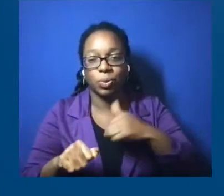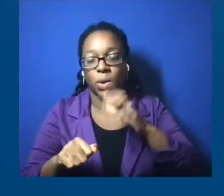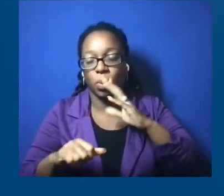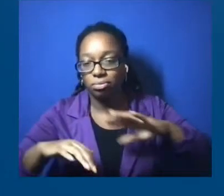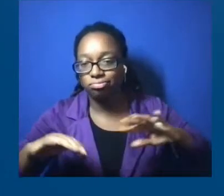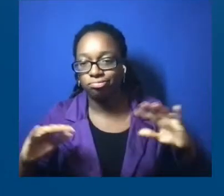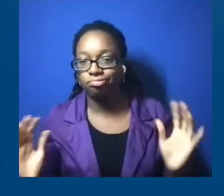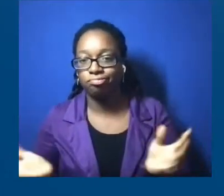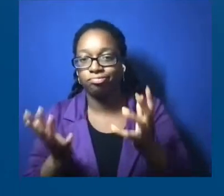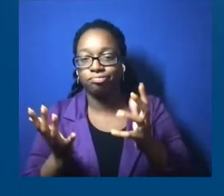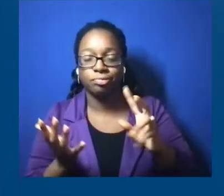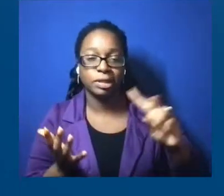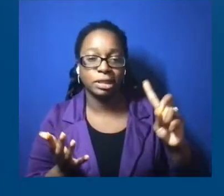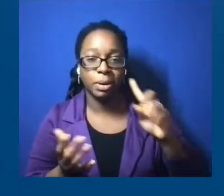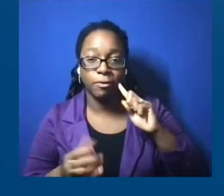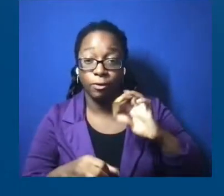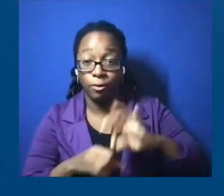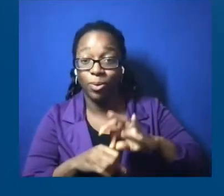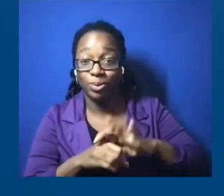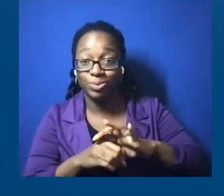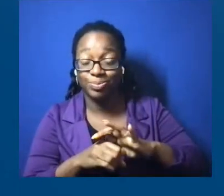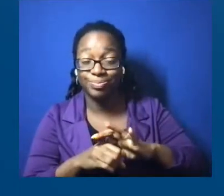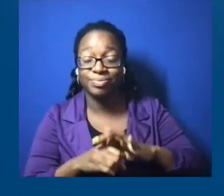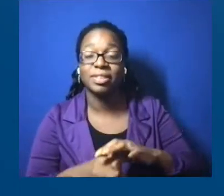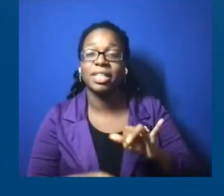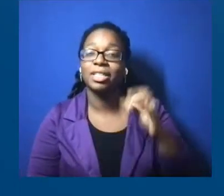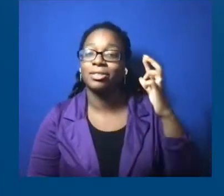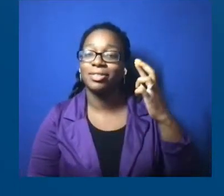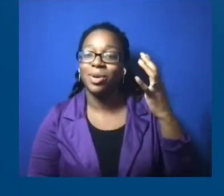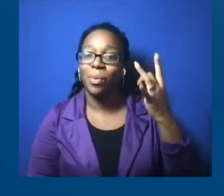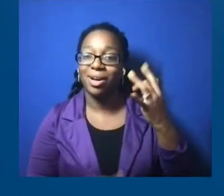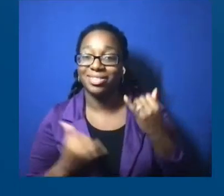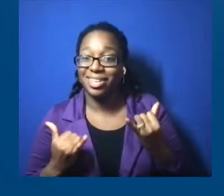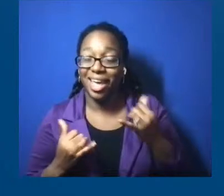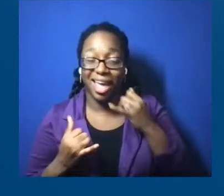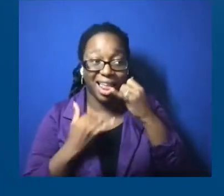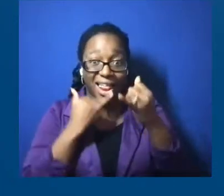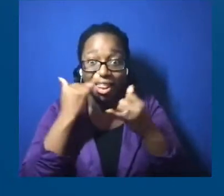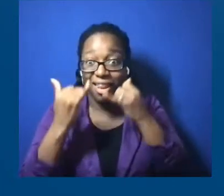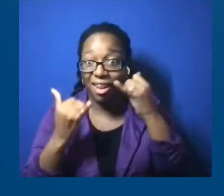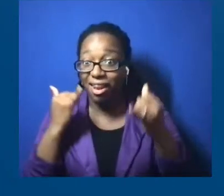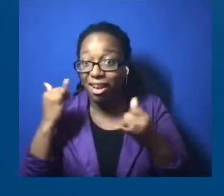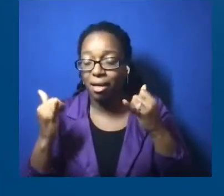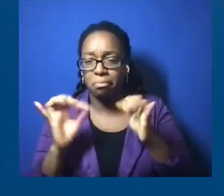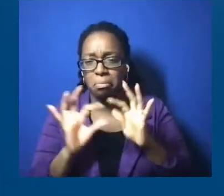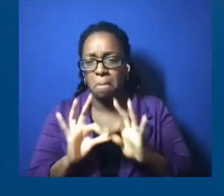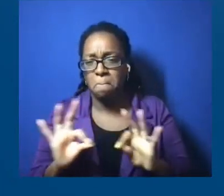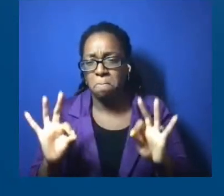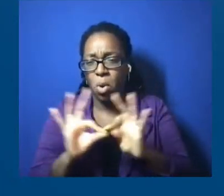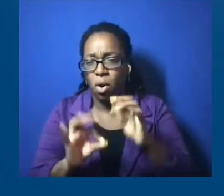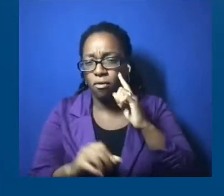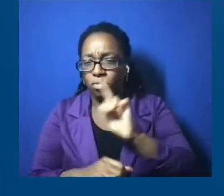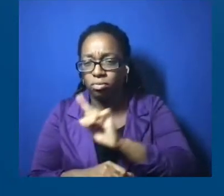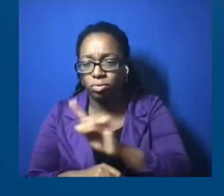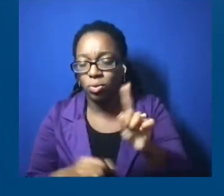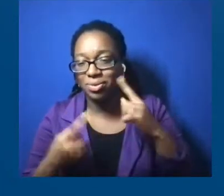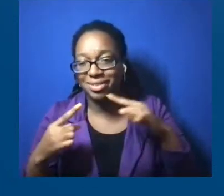across the country. That's why the phone calls we're making today are so critical to the success come November